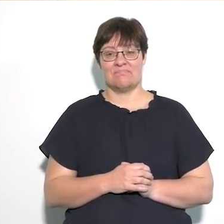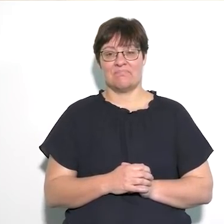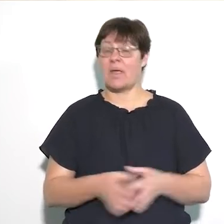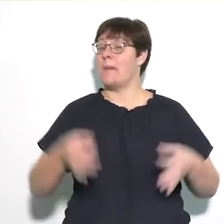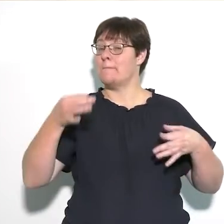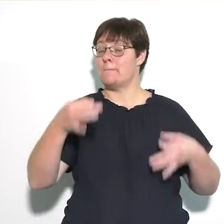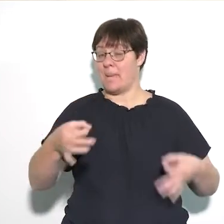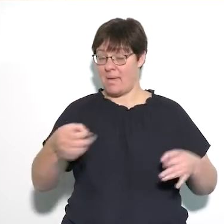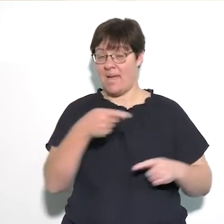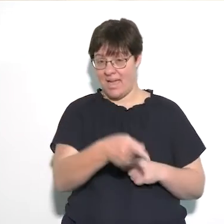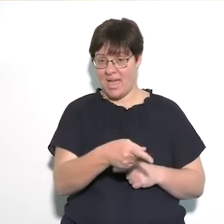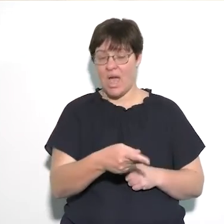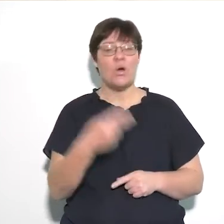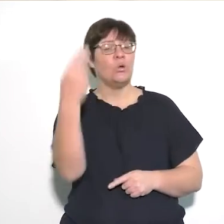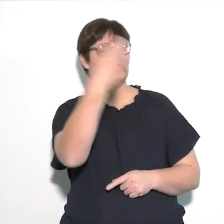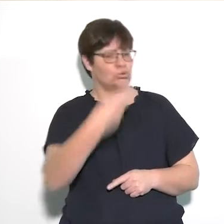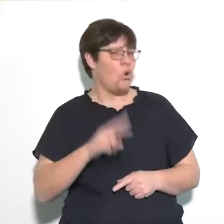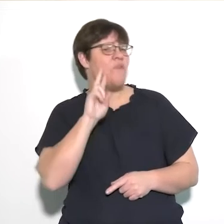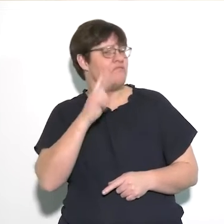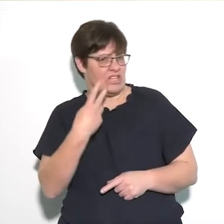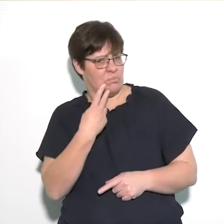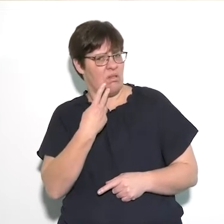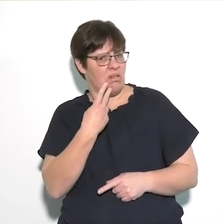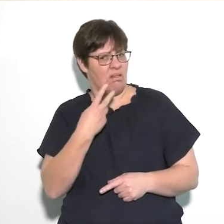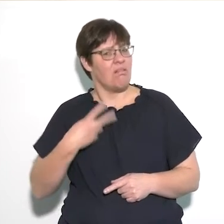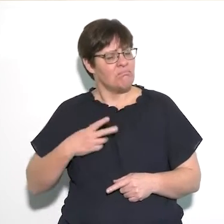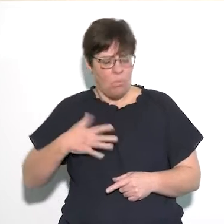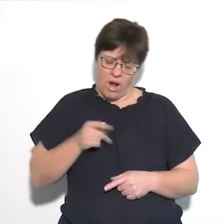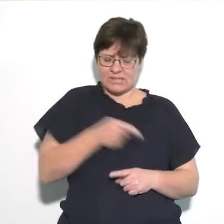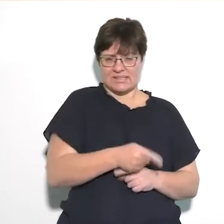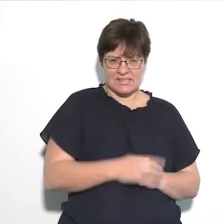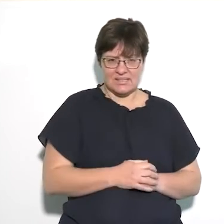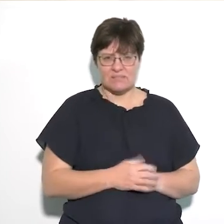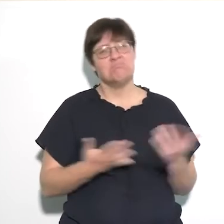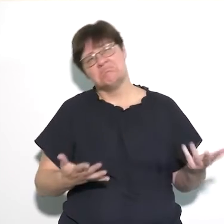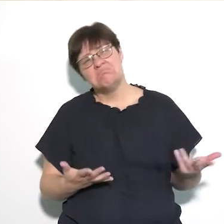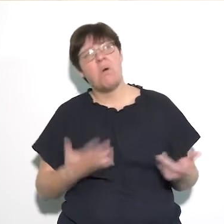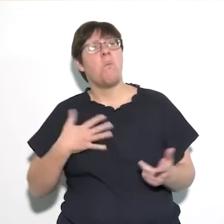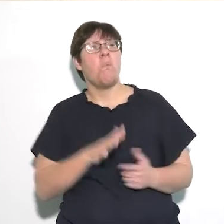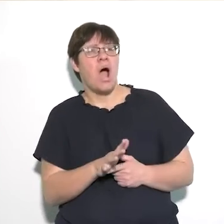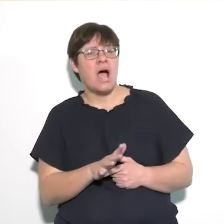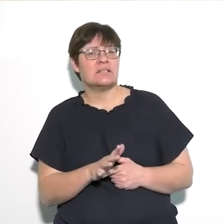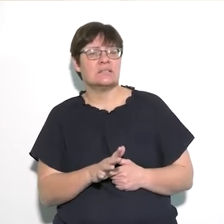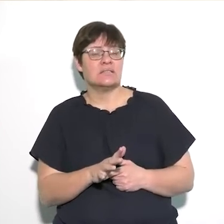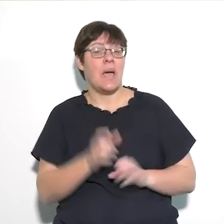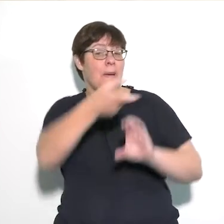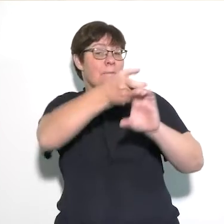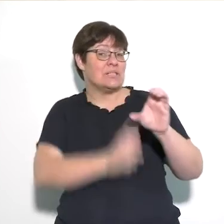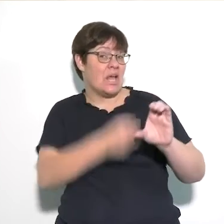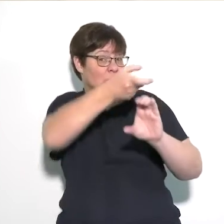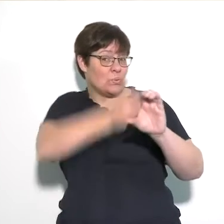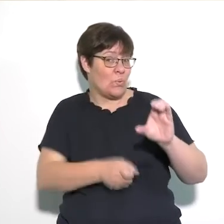You would take your paper and draw the vegetable you want to make. So say, for example, we wanted to make a